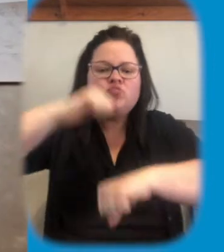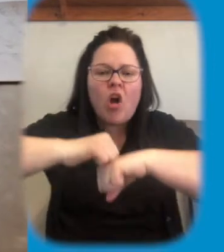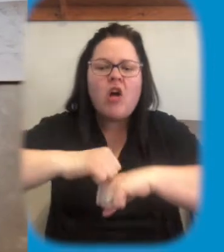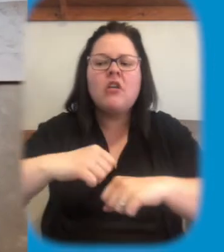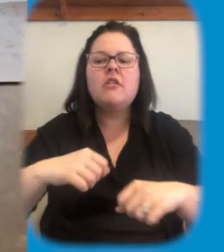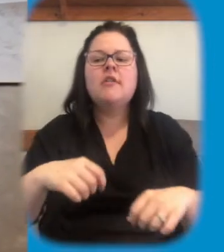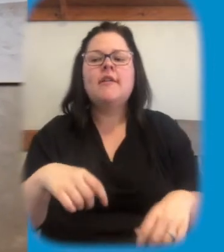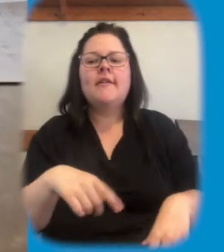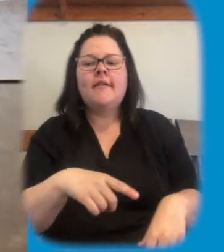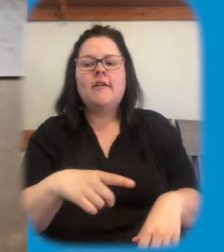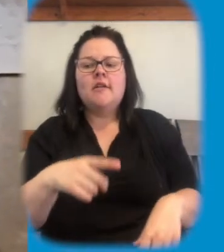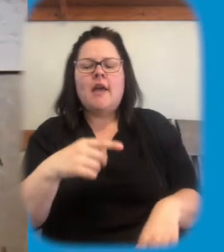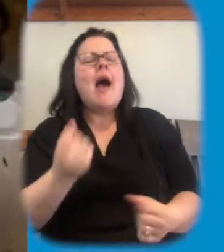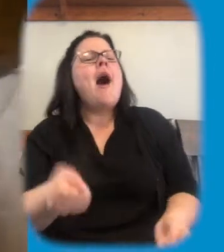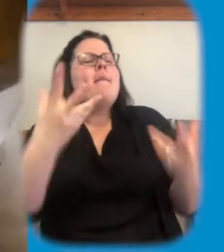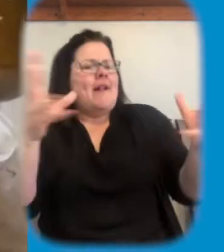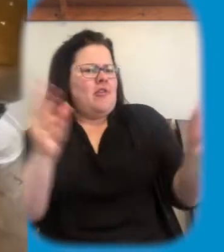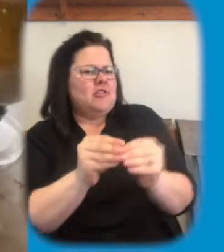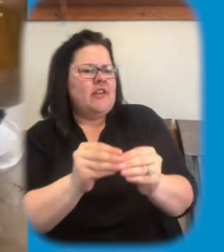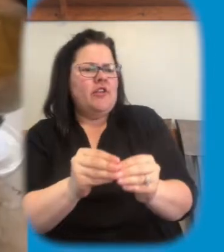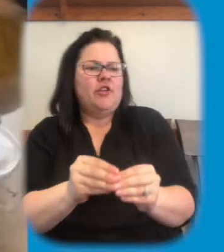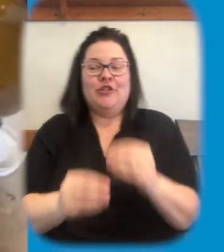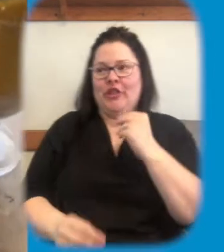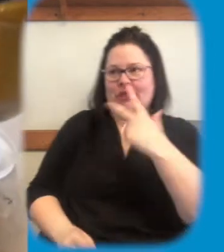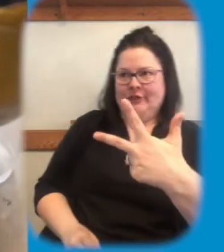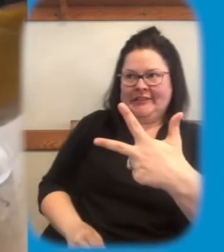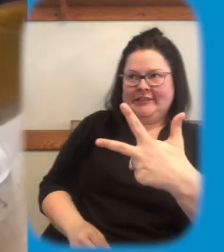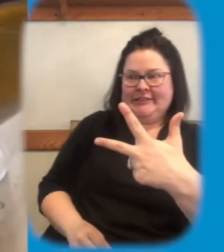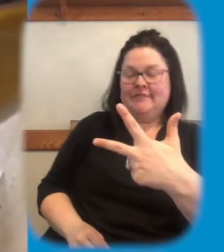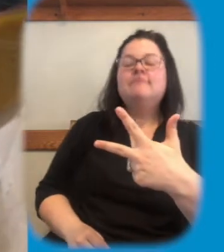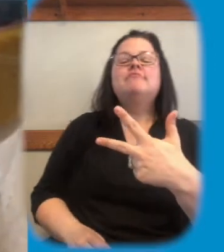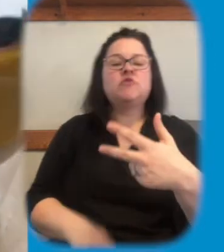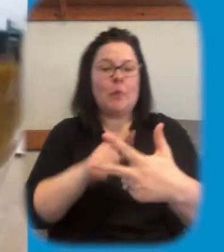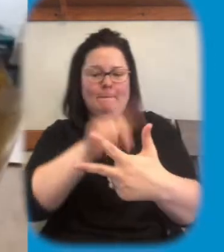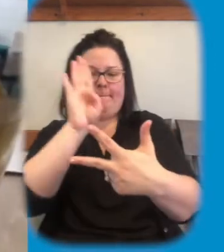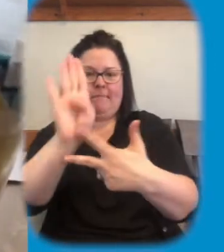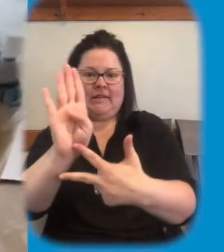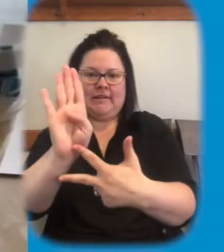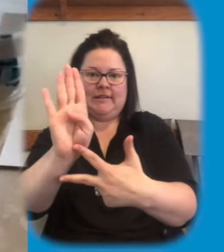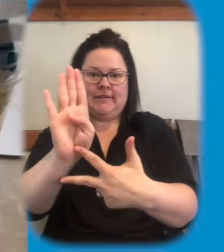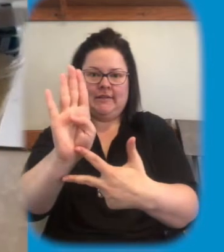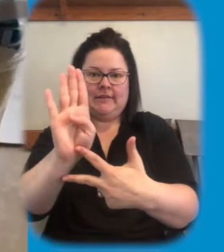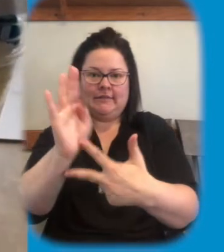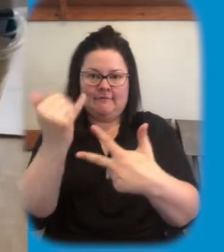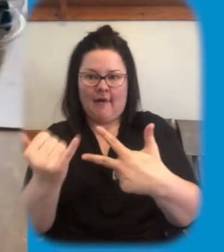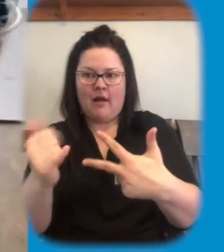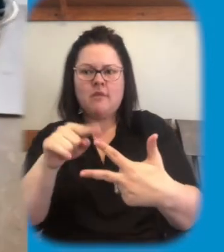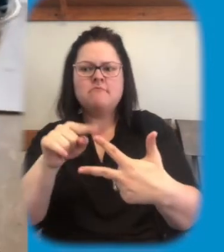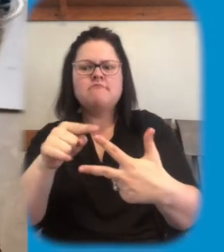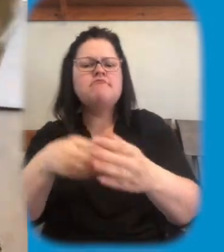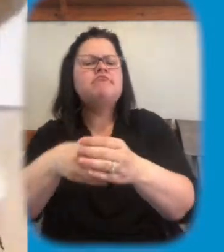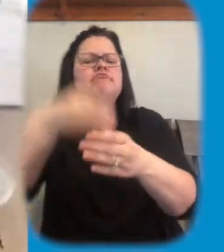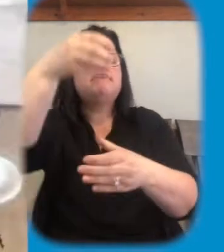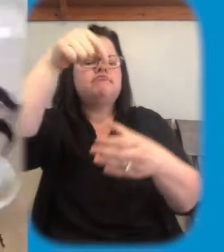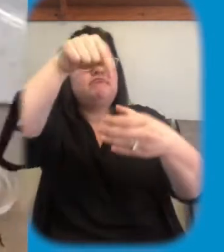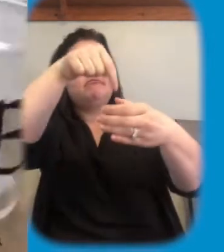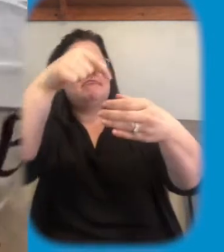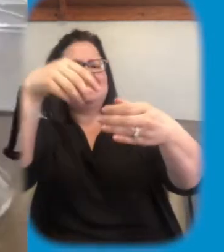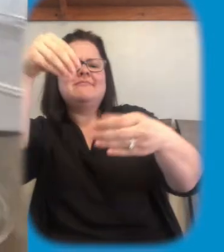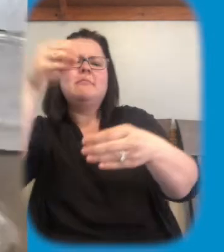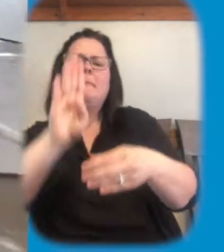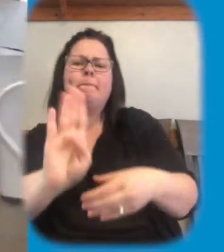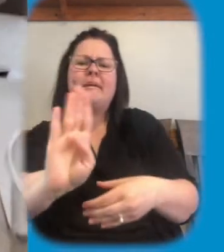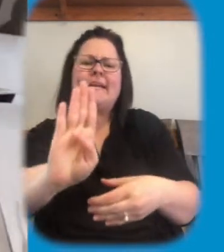one filter. I made 2 more. You made 2 more. This is filter B. Can you lift that out and tell me what's in filter B?